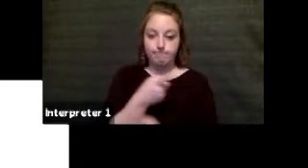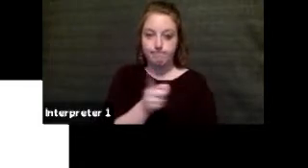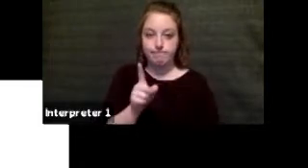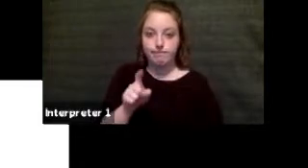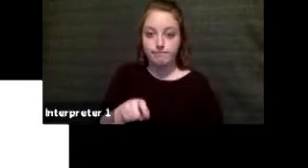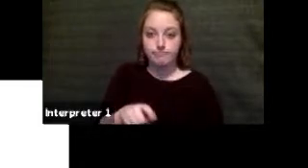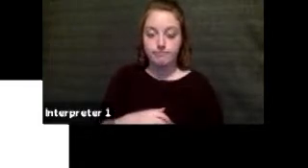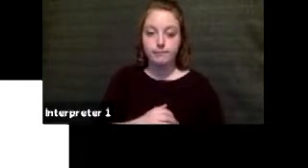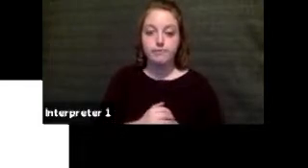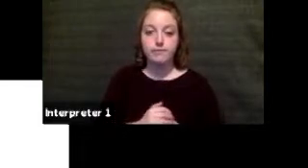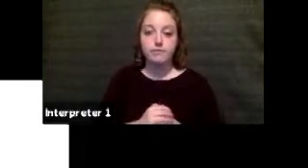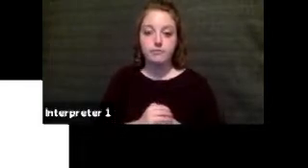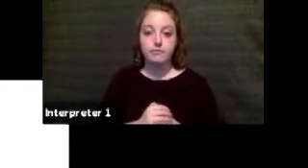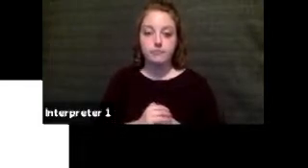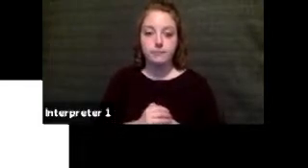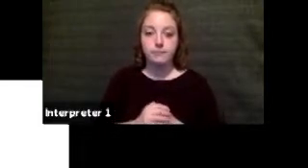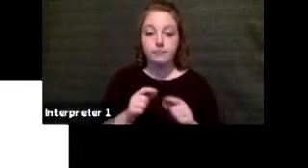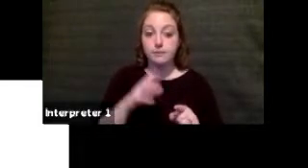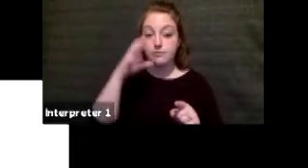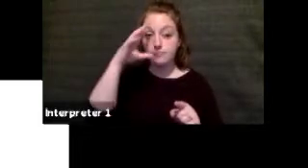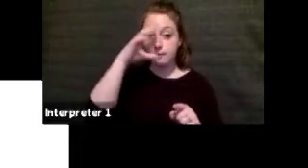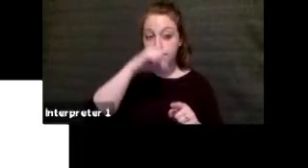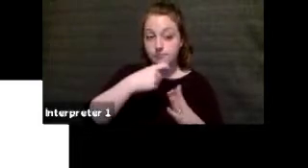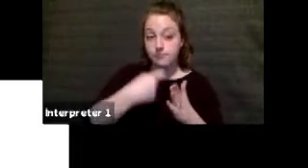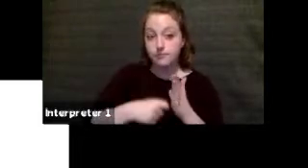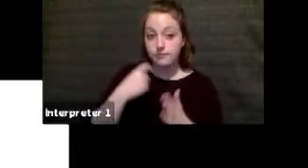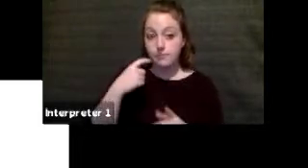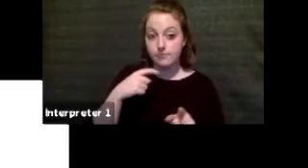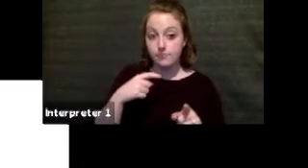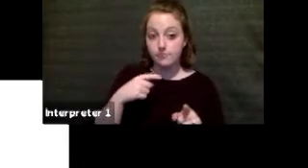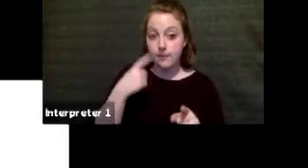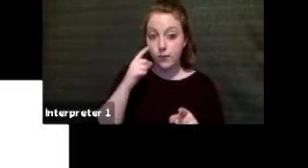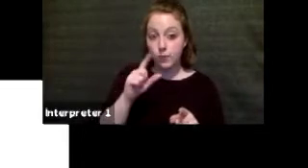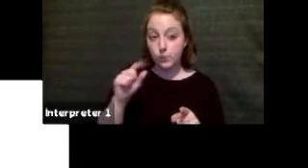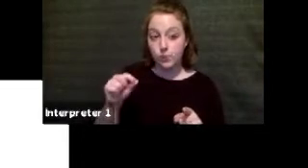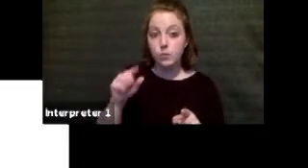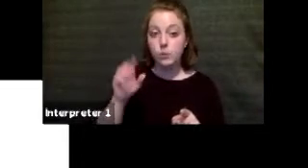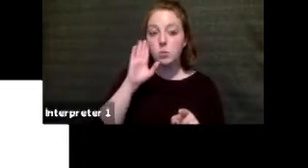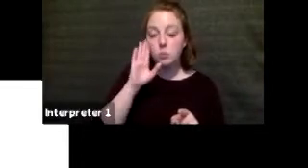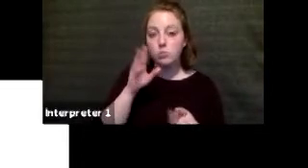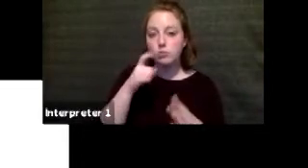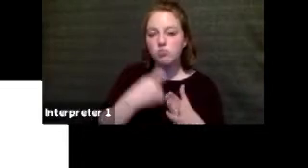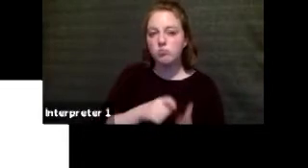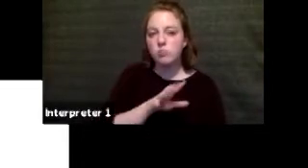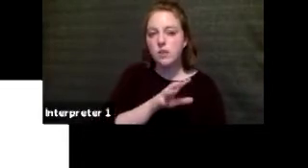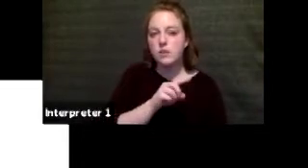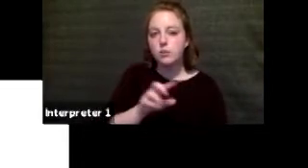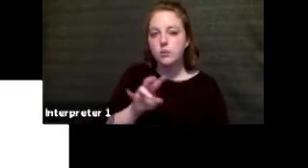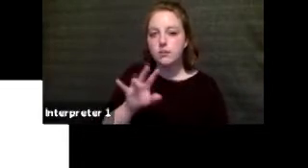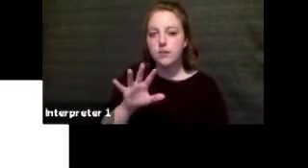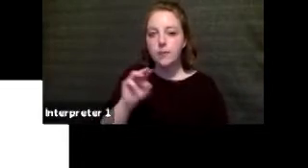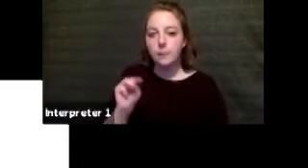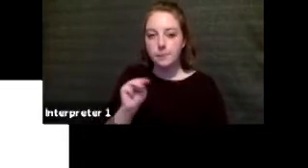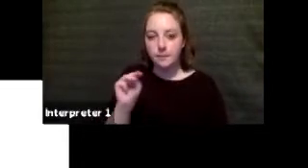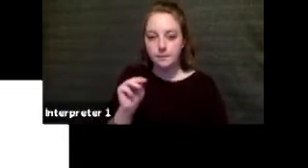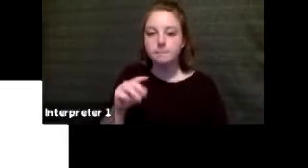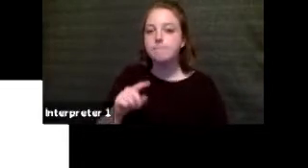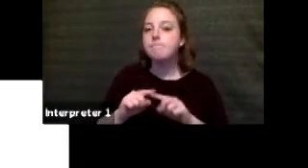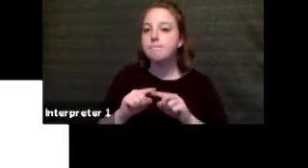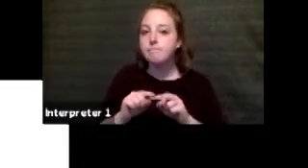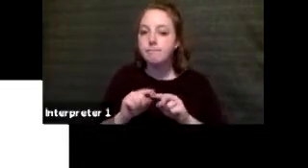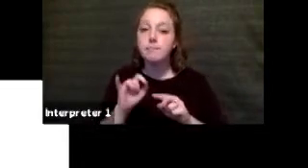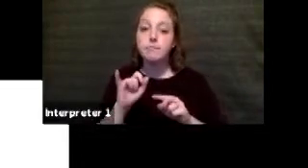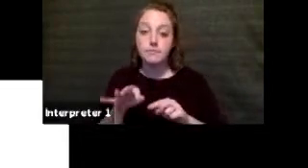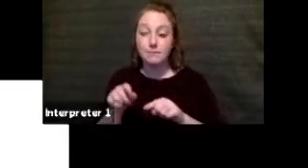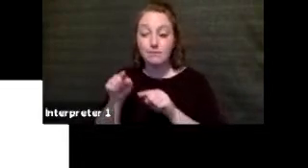that estimated 2020 project total cost would be between 50 and $75 million, depending upon where, whether we look at that